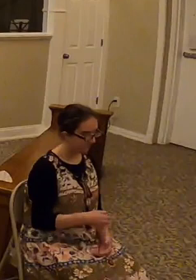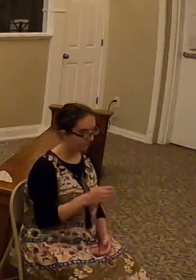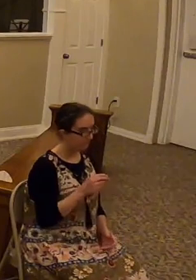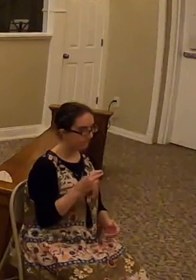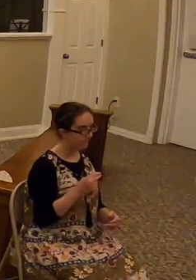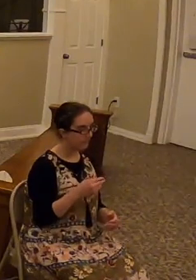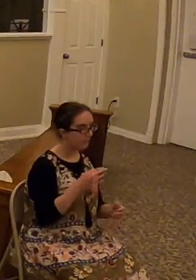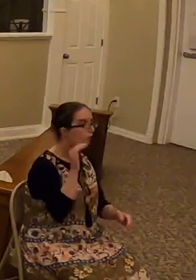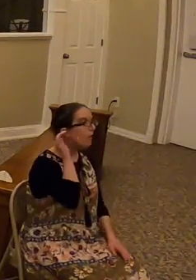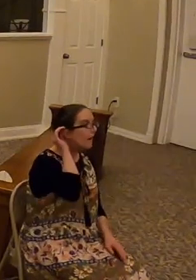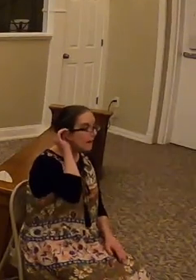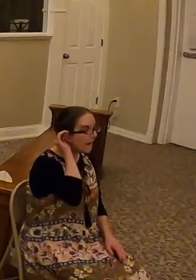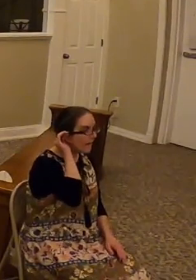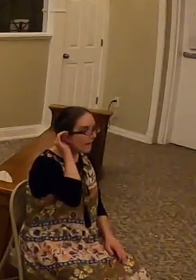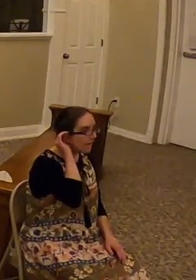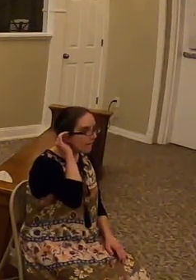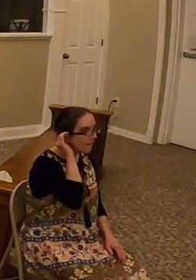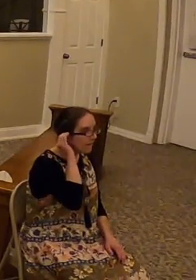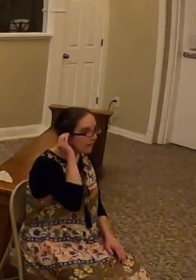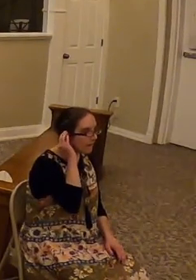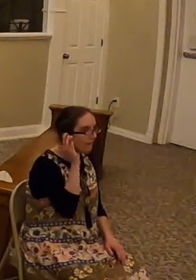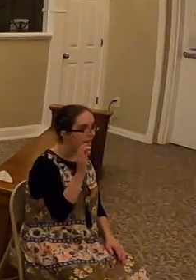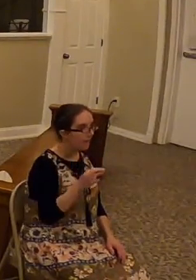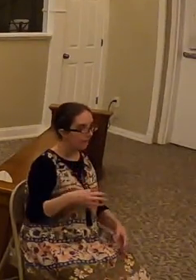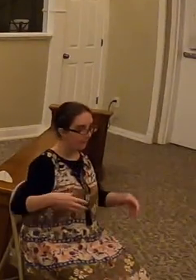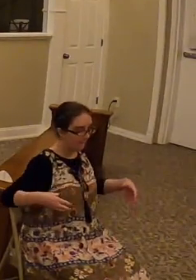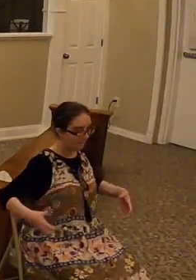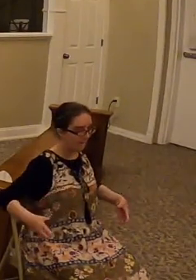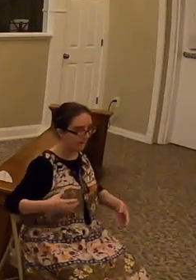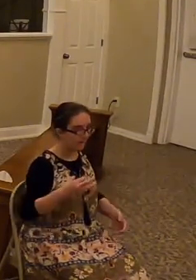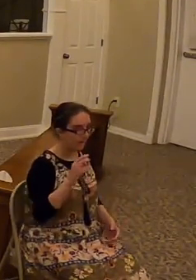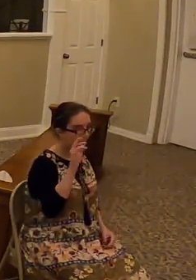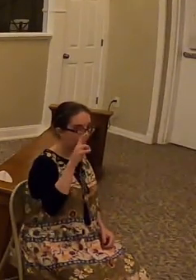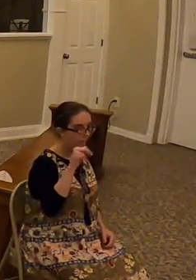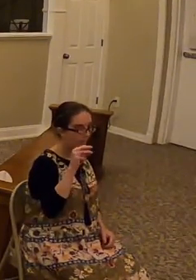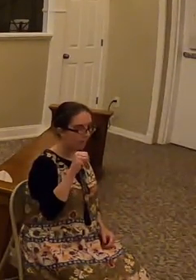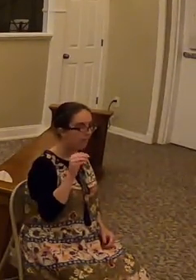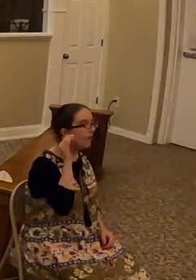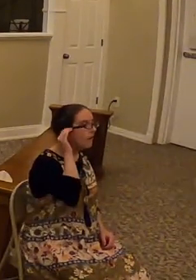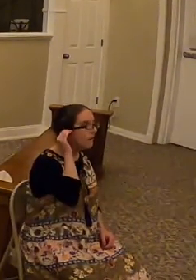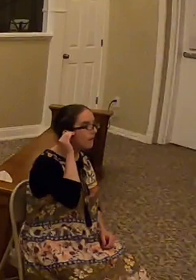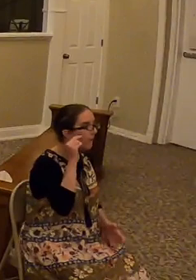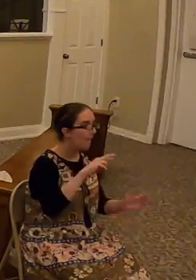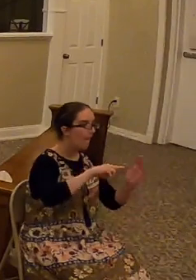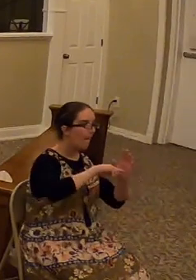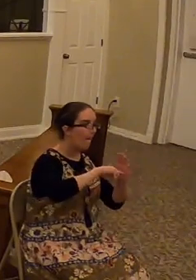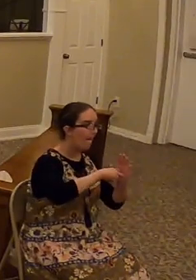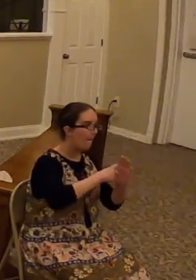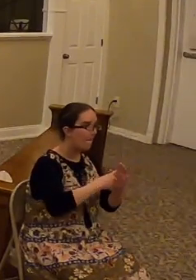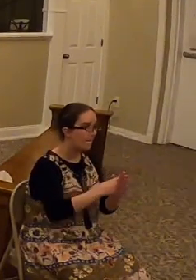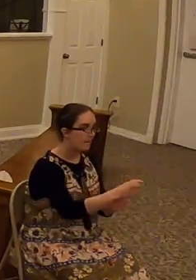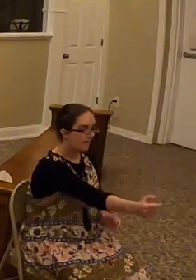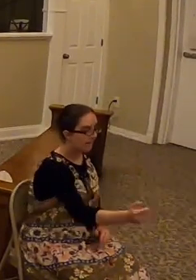And to hearken than the fat of rams. To listen, in other words.